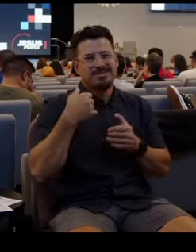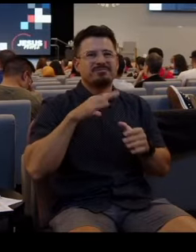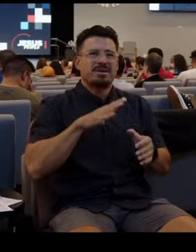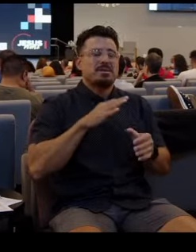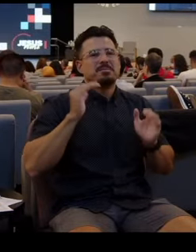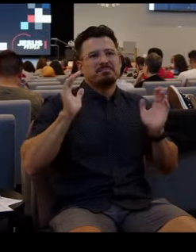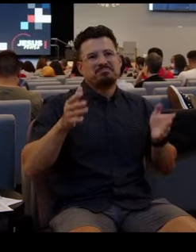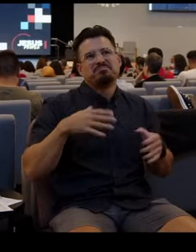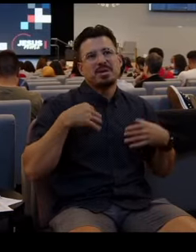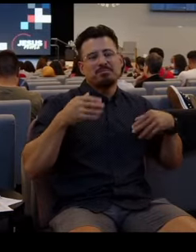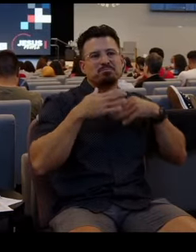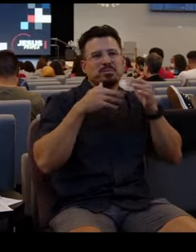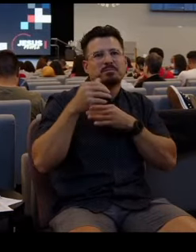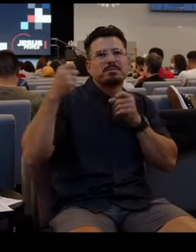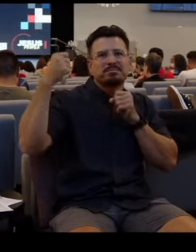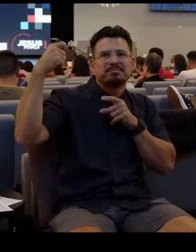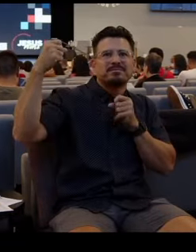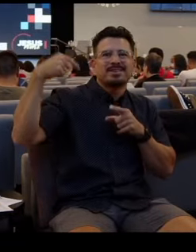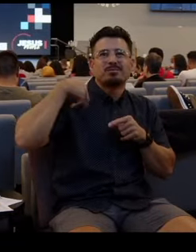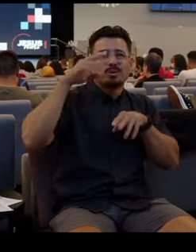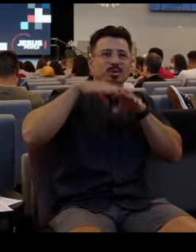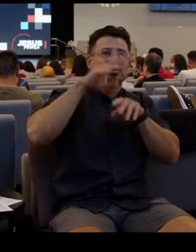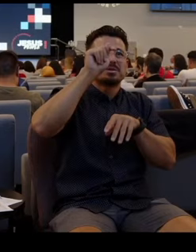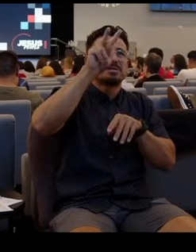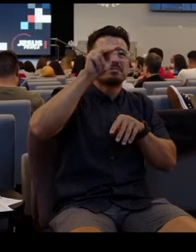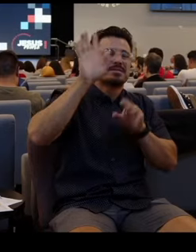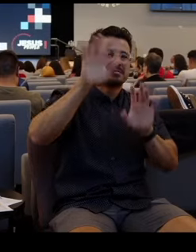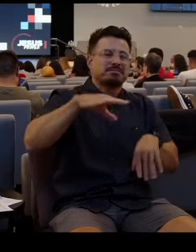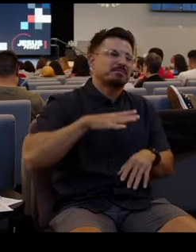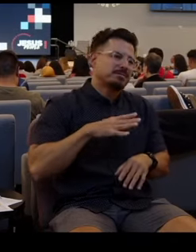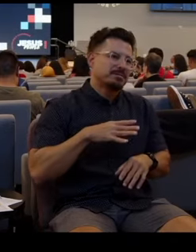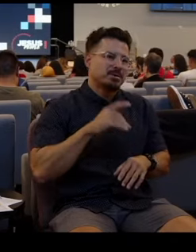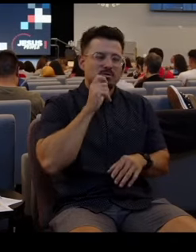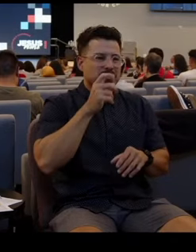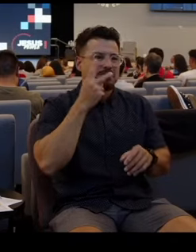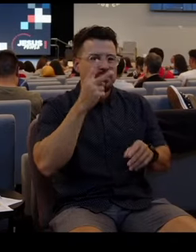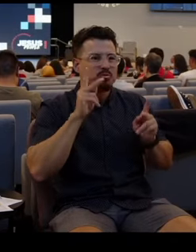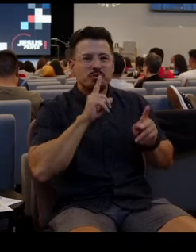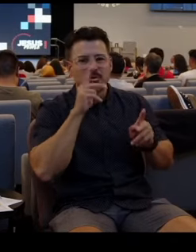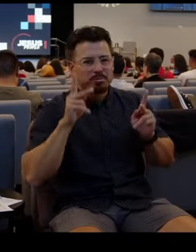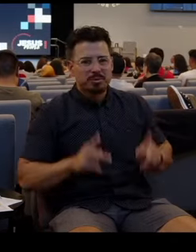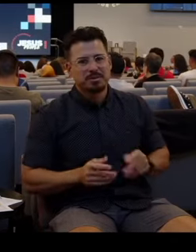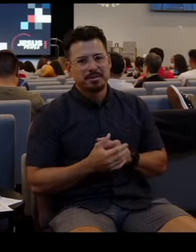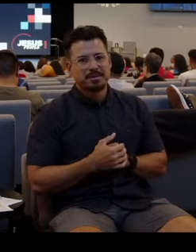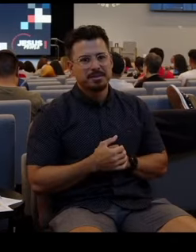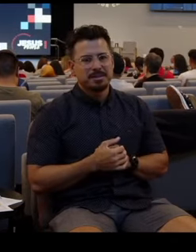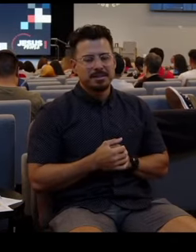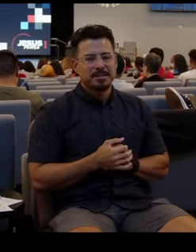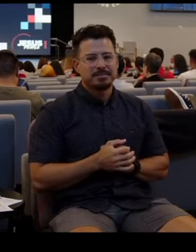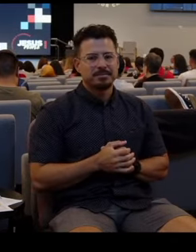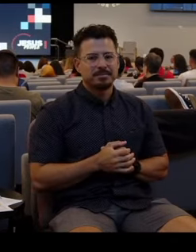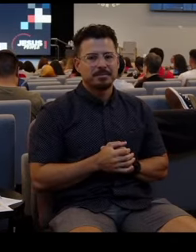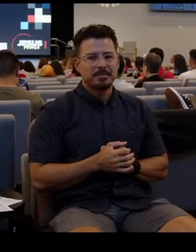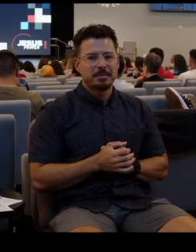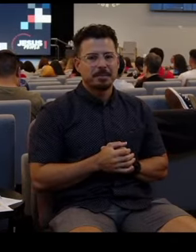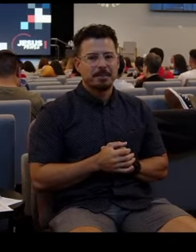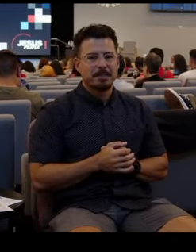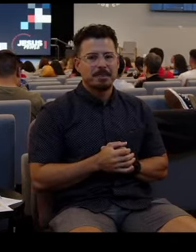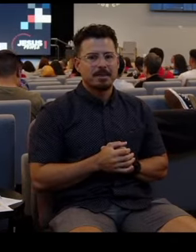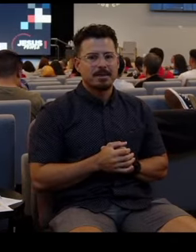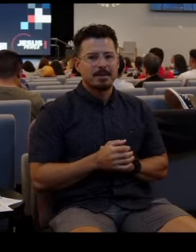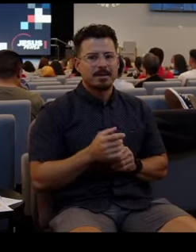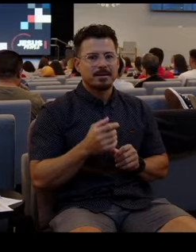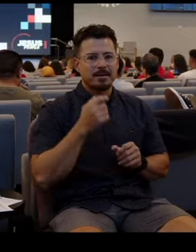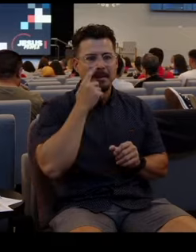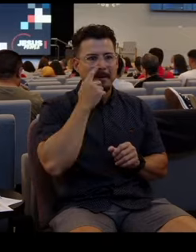know, let me just share something I read. I know there's a lot of people nowadays, you know, you're questioning everything. Did we, you know what I mean? Did we ever go to the moon?